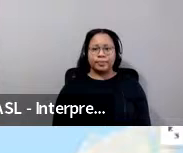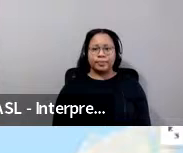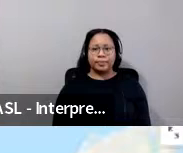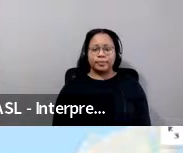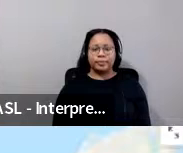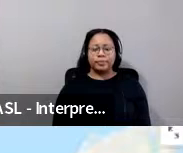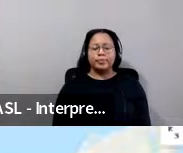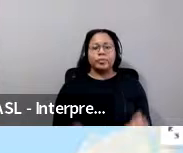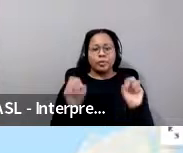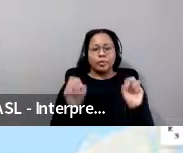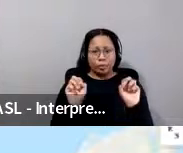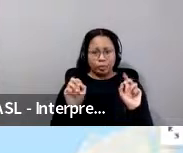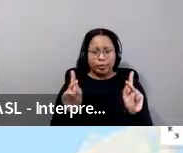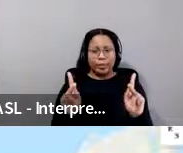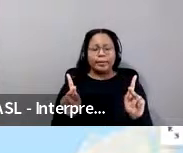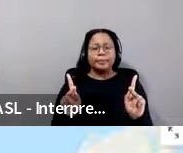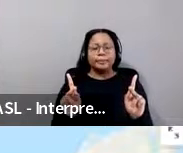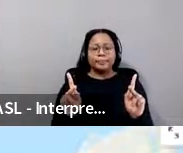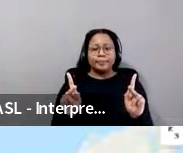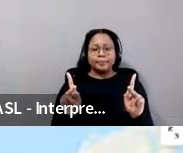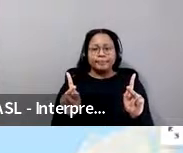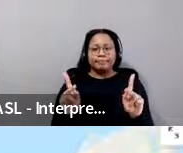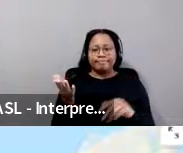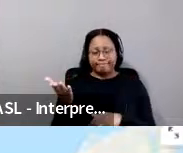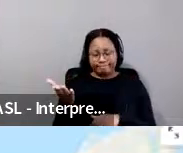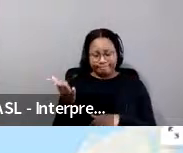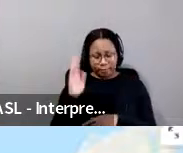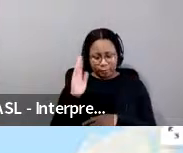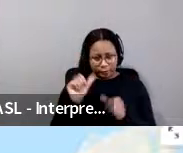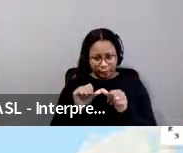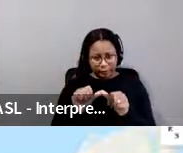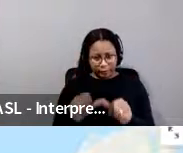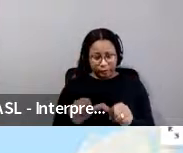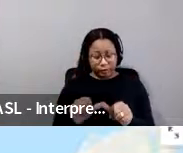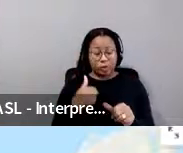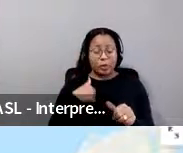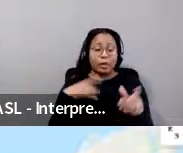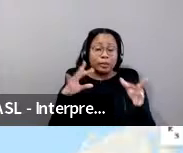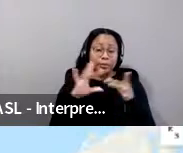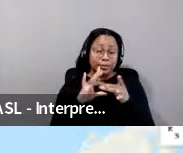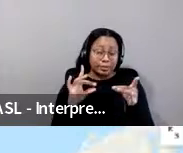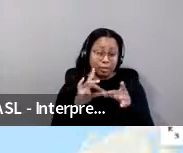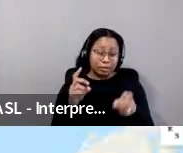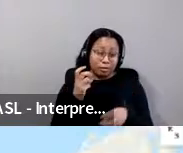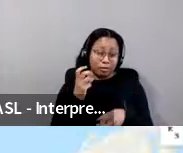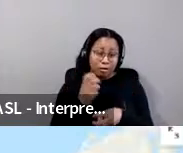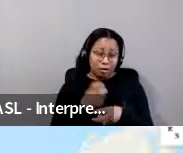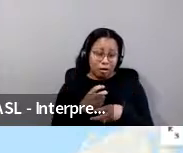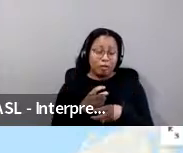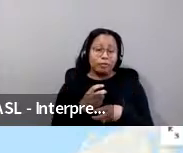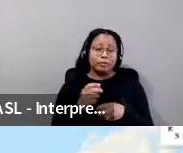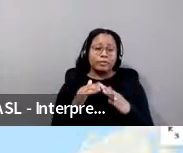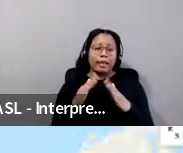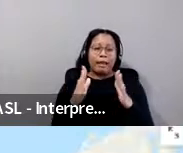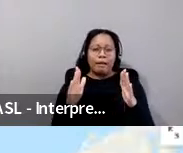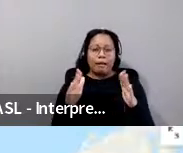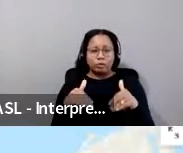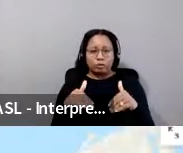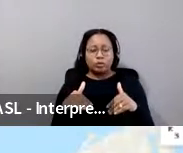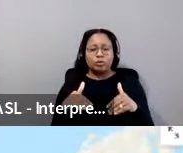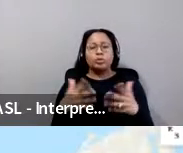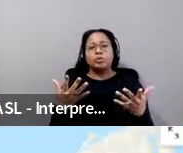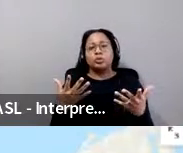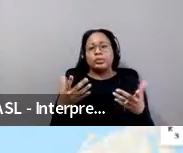so as I was saying, it's hard for households to weather very extreme changes in